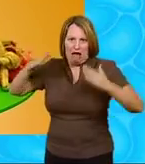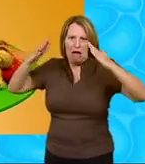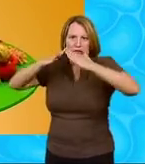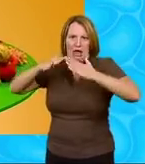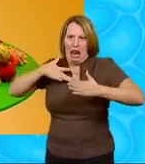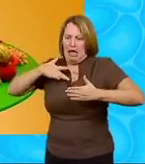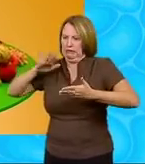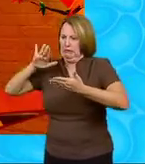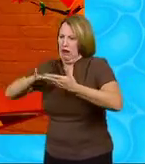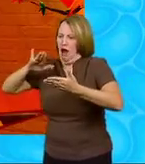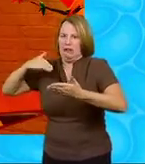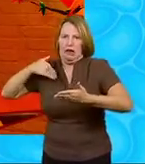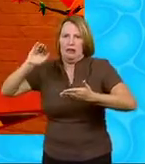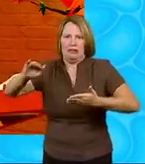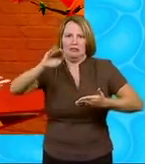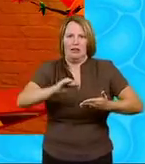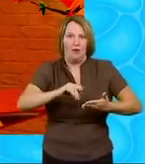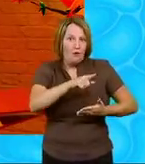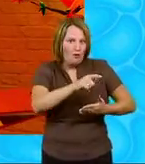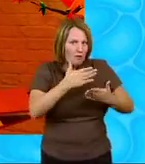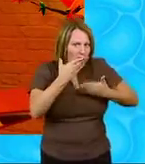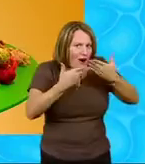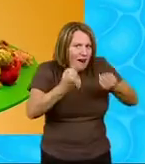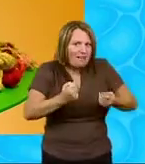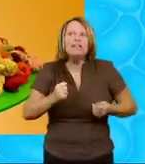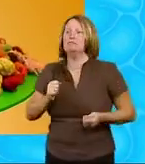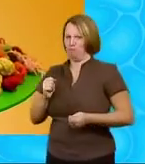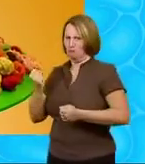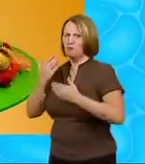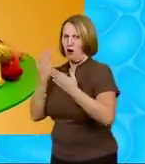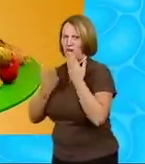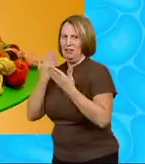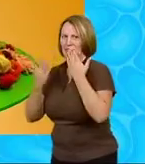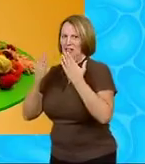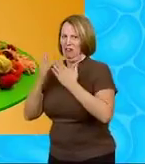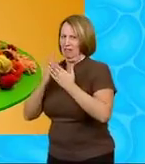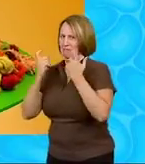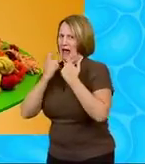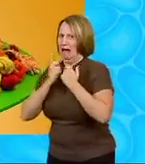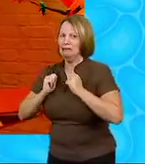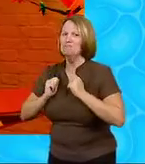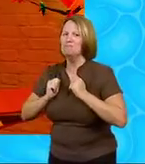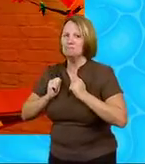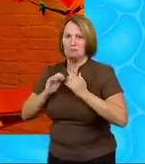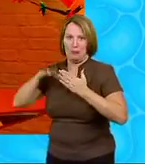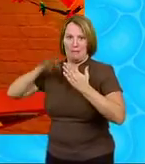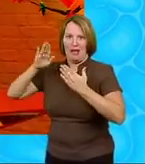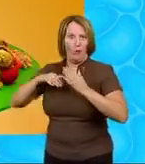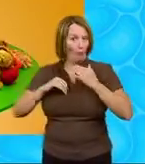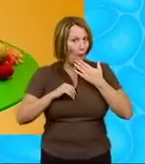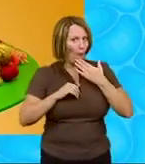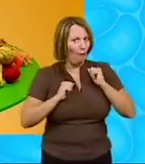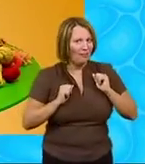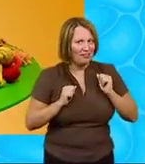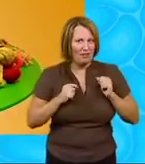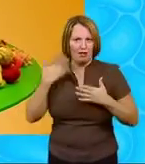like stickers. Oh, and have you got a funny story for us? Oh, yeah. It's really funny. Yeah. It involves paint. Right. You see,